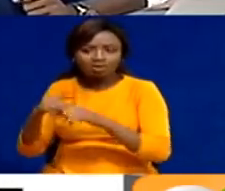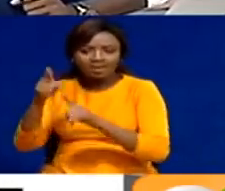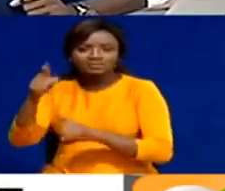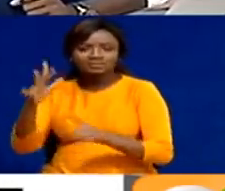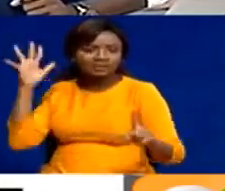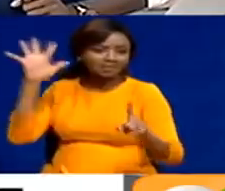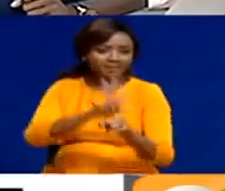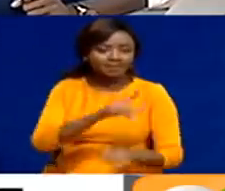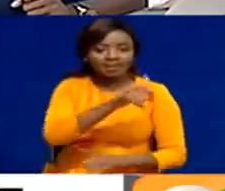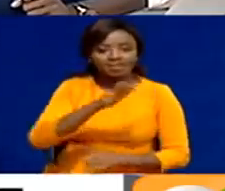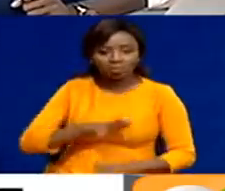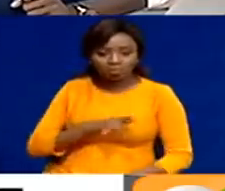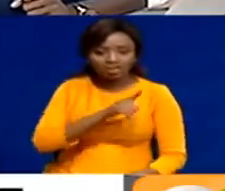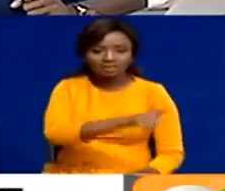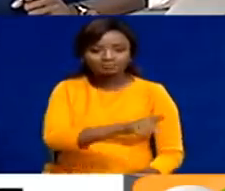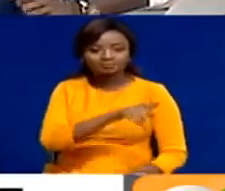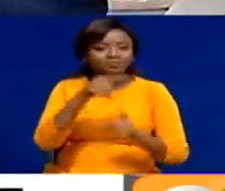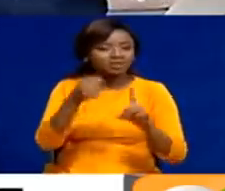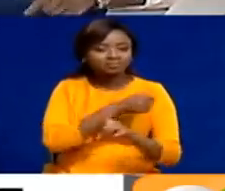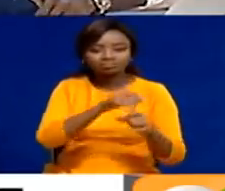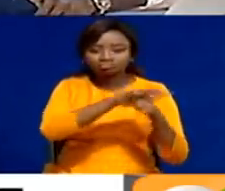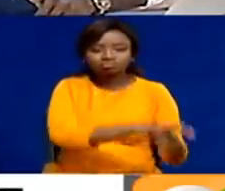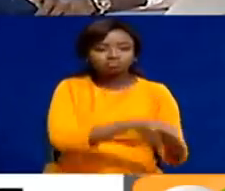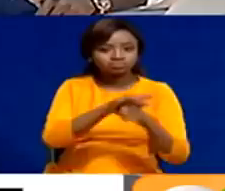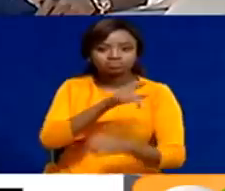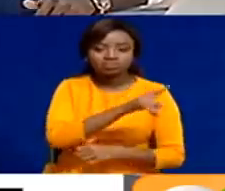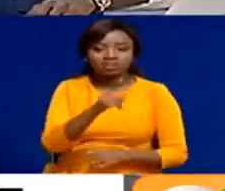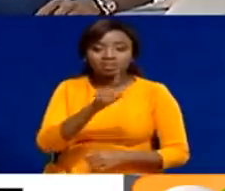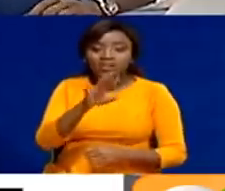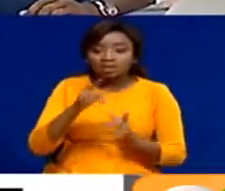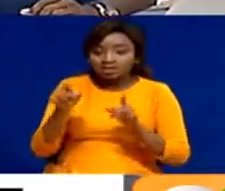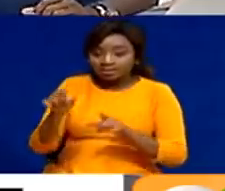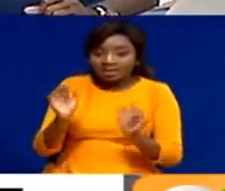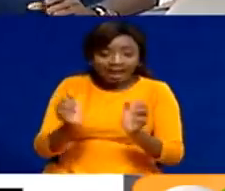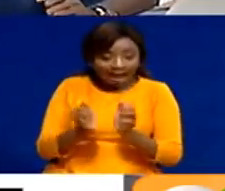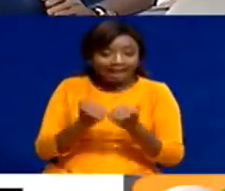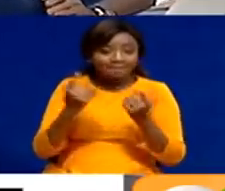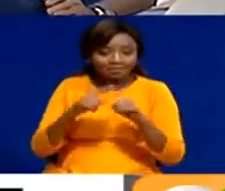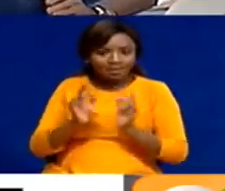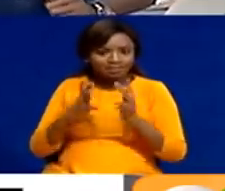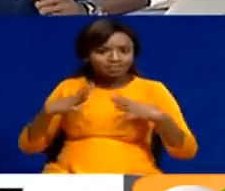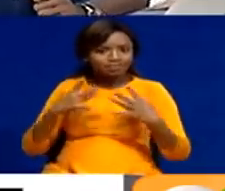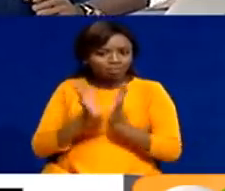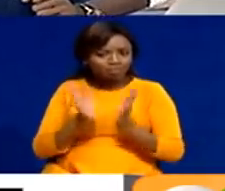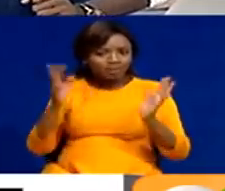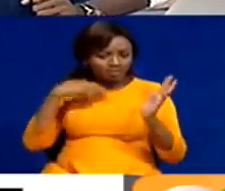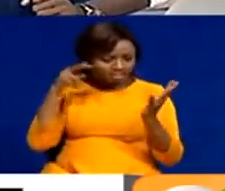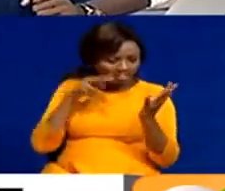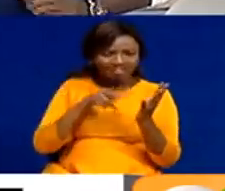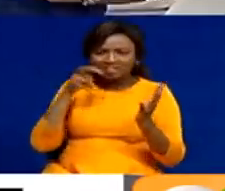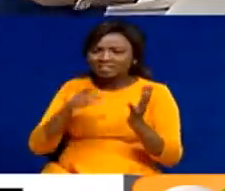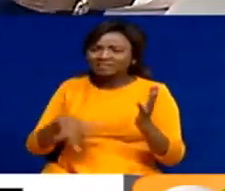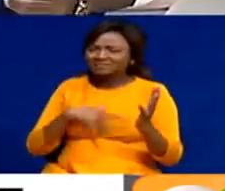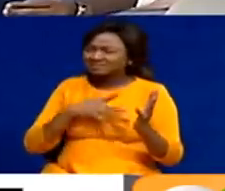rogue motorcycle riders along Professor Wangari Maathai Road right here in Nairobi. The attack caused a major public outrage today, with